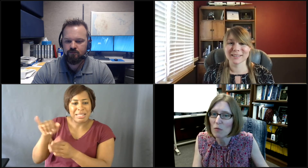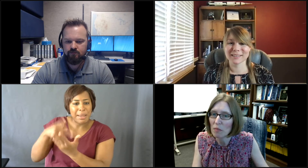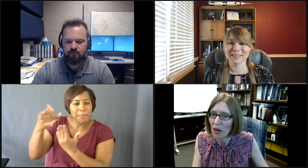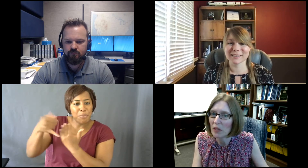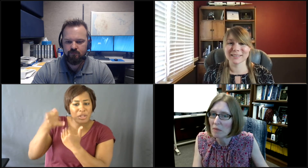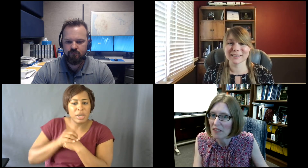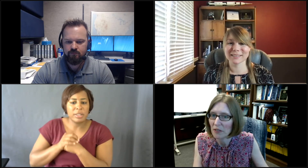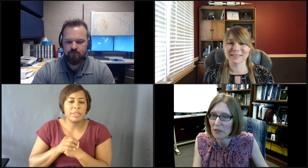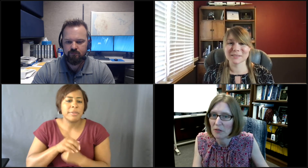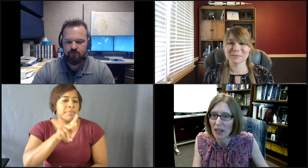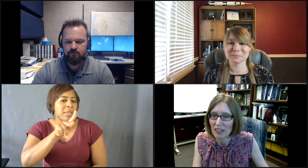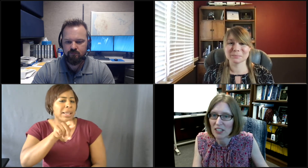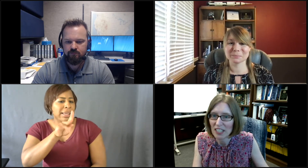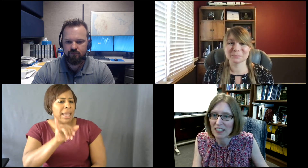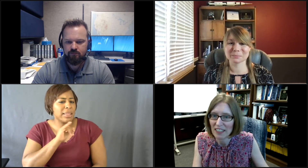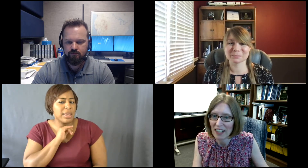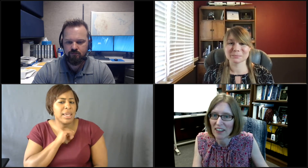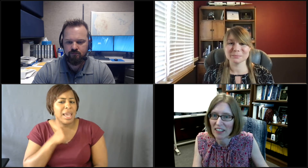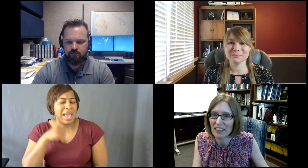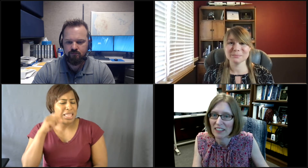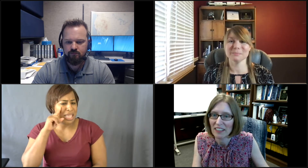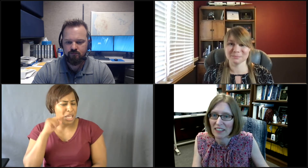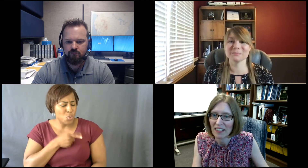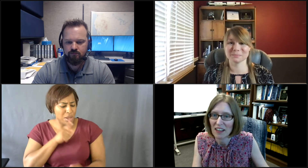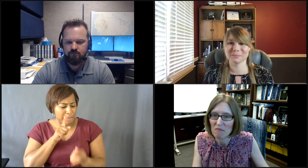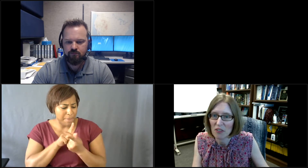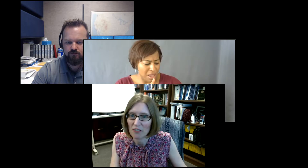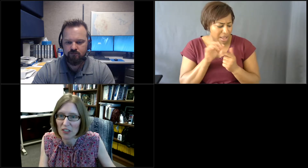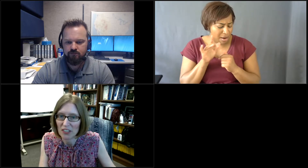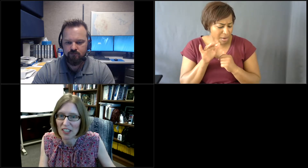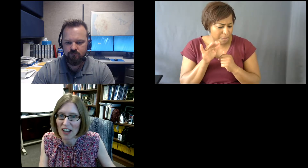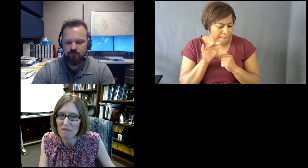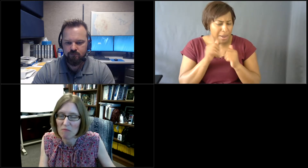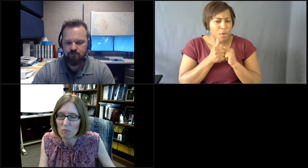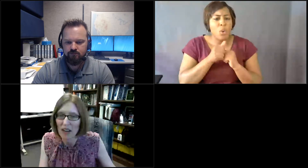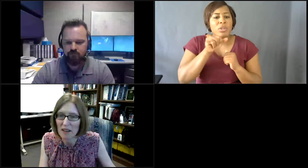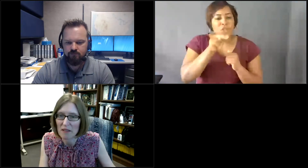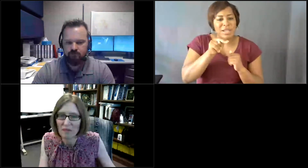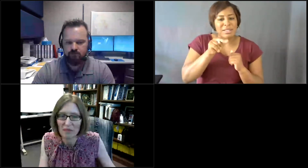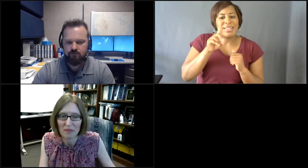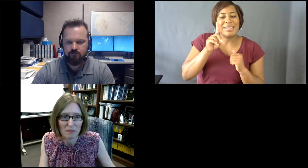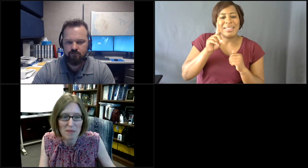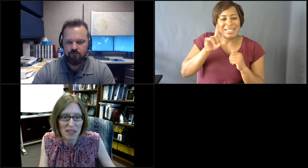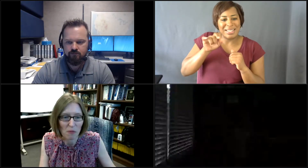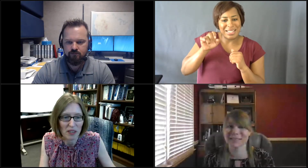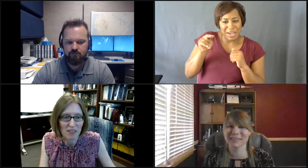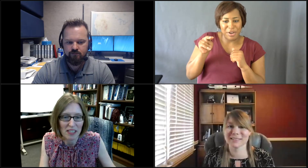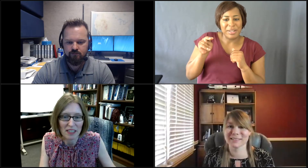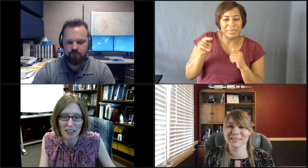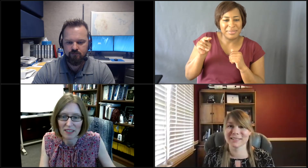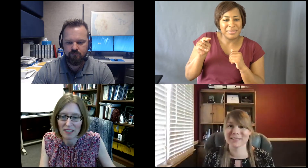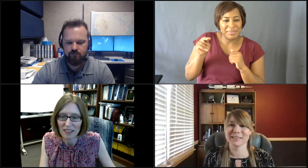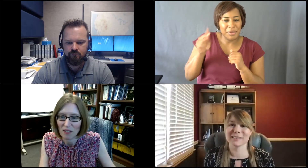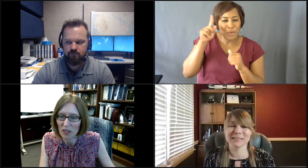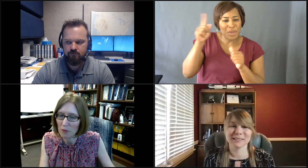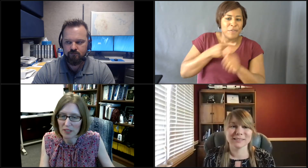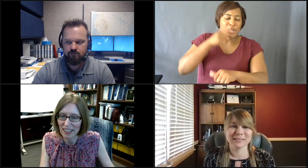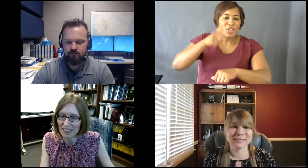I think we probably met through Jason and Darren for the first time. Maybe at one of